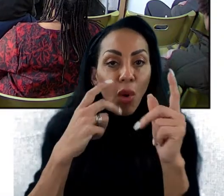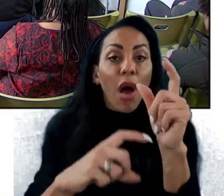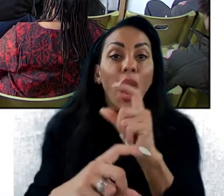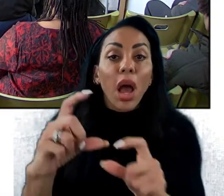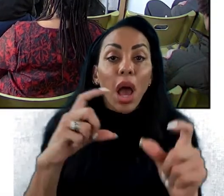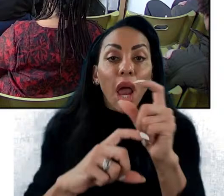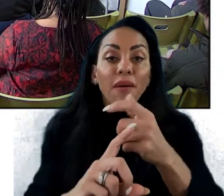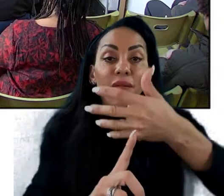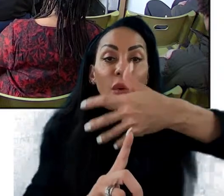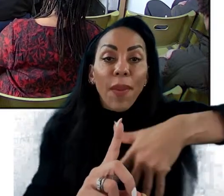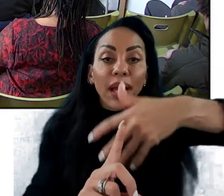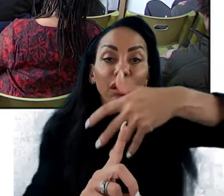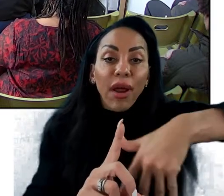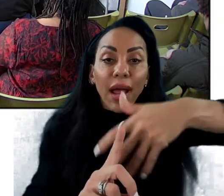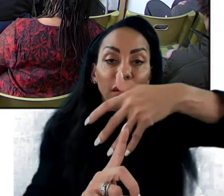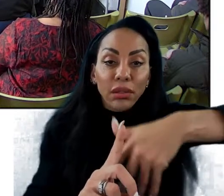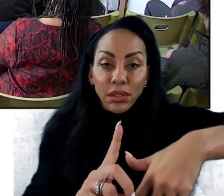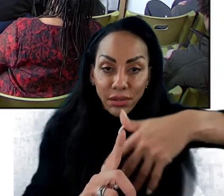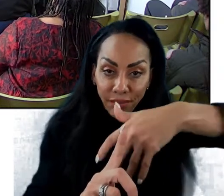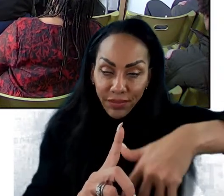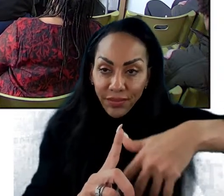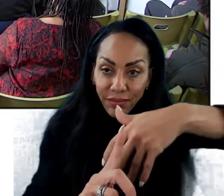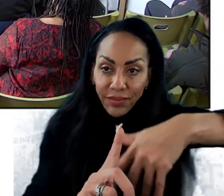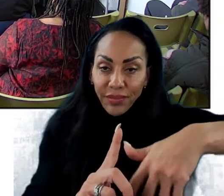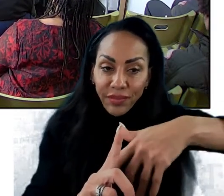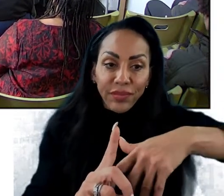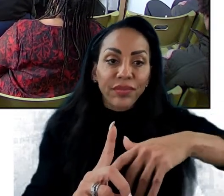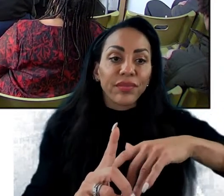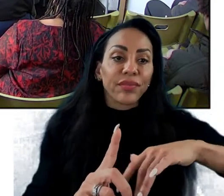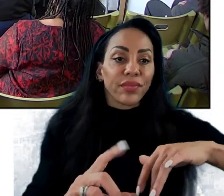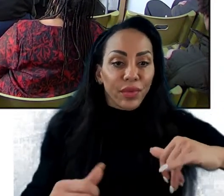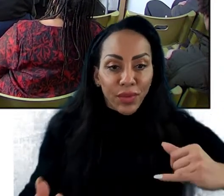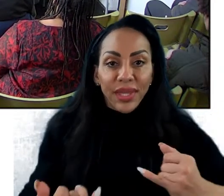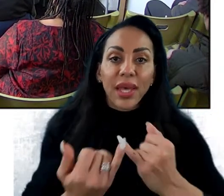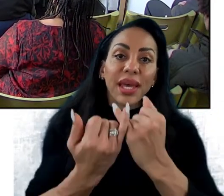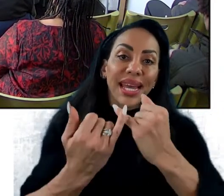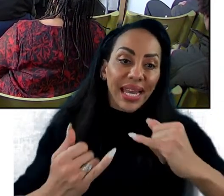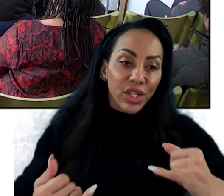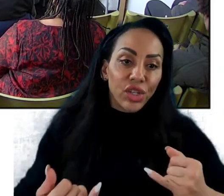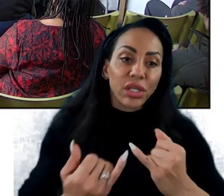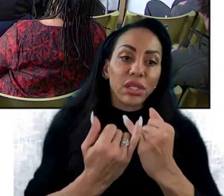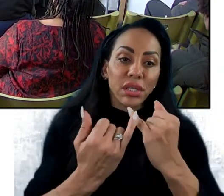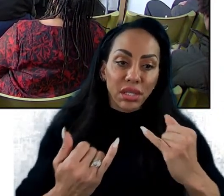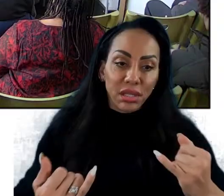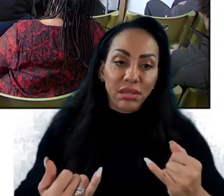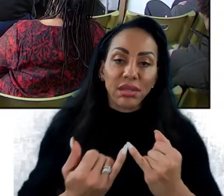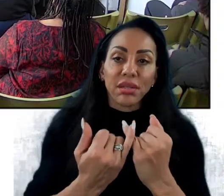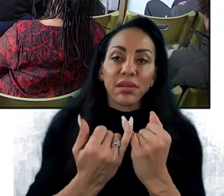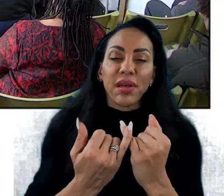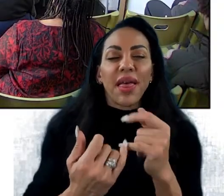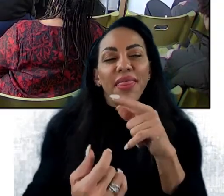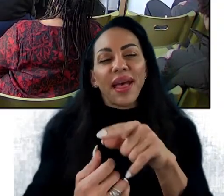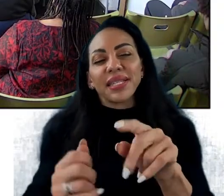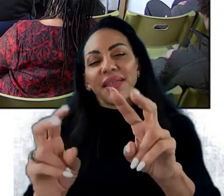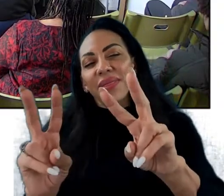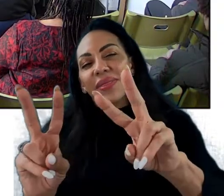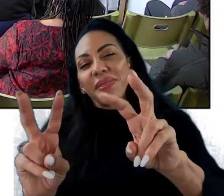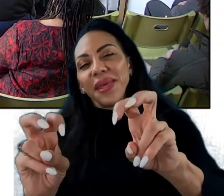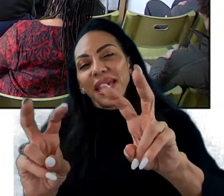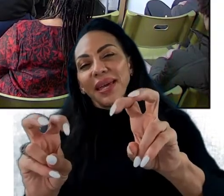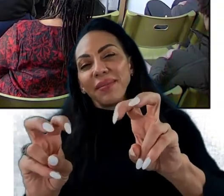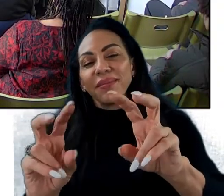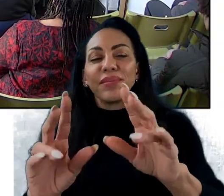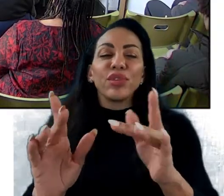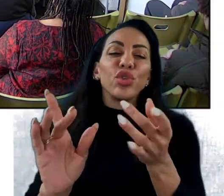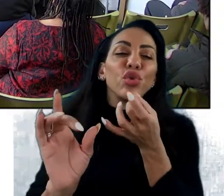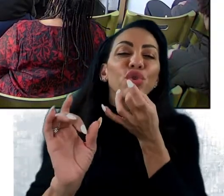particle effects, which are responding to the collisions. Those are sort of themed to be suggestive